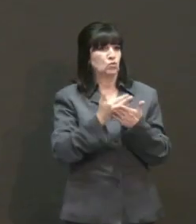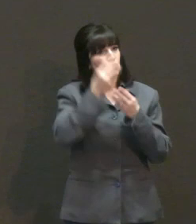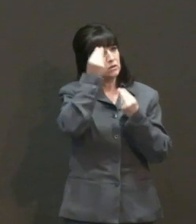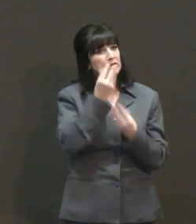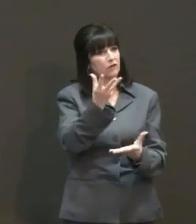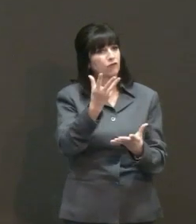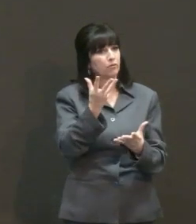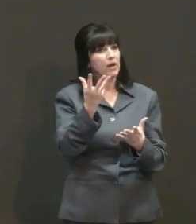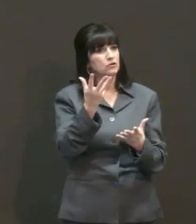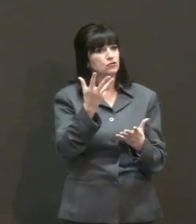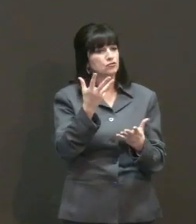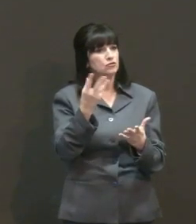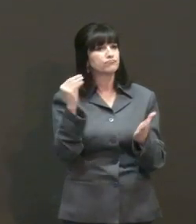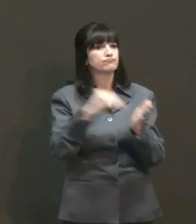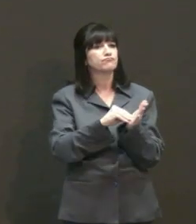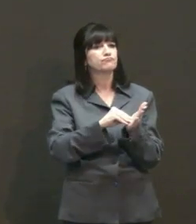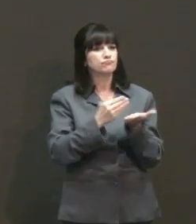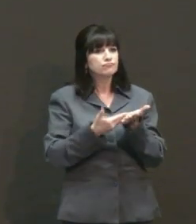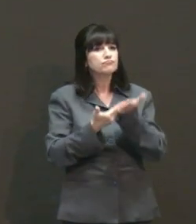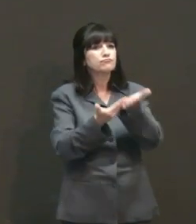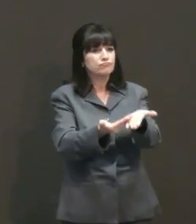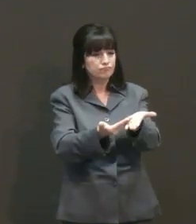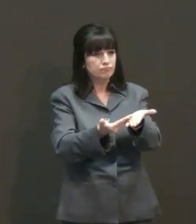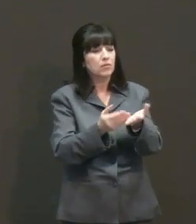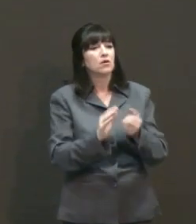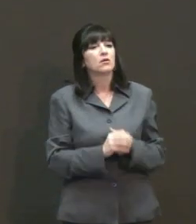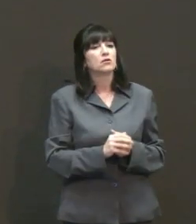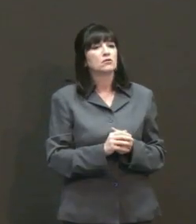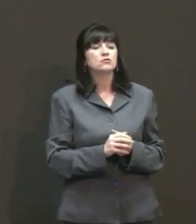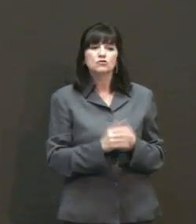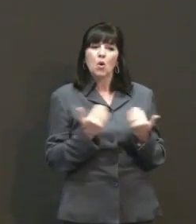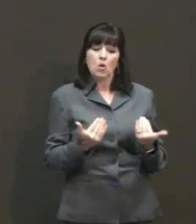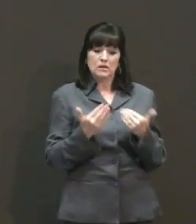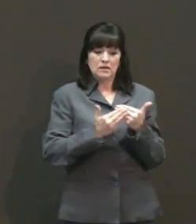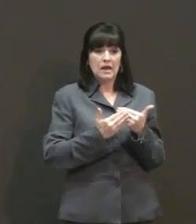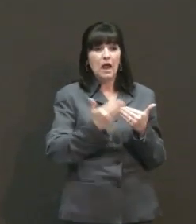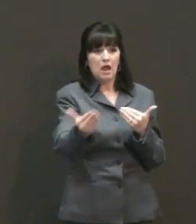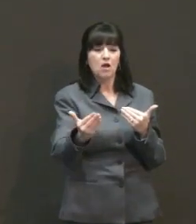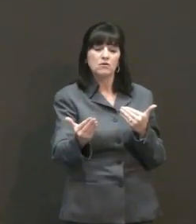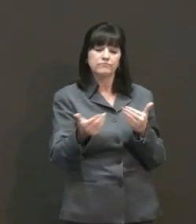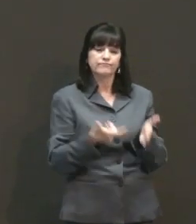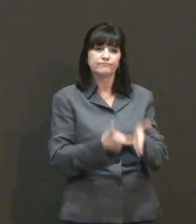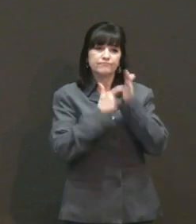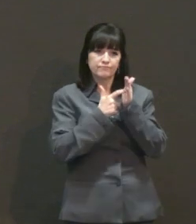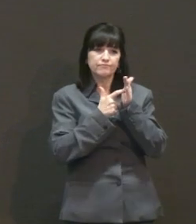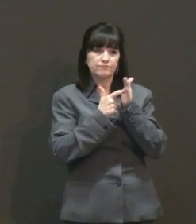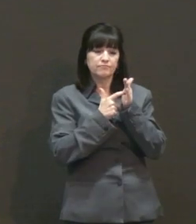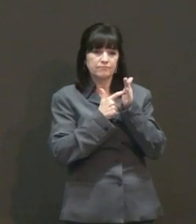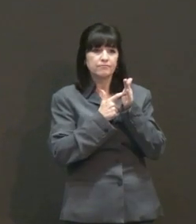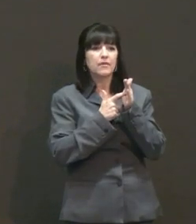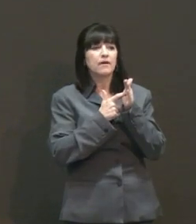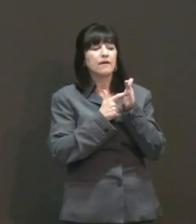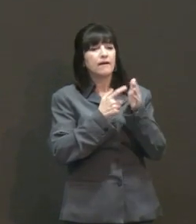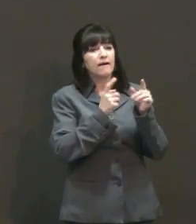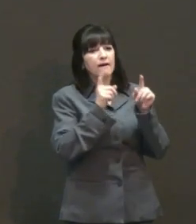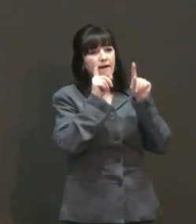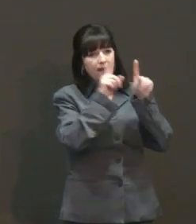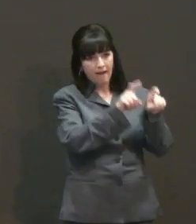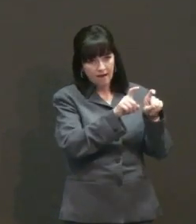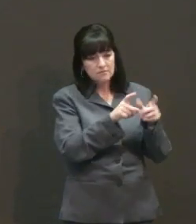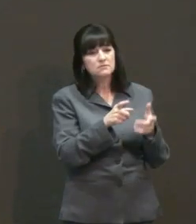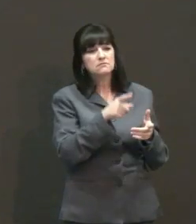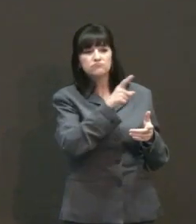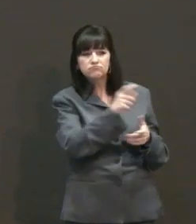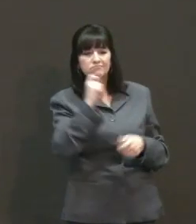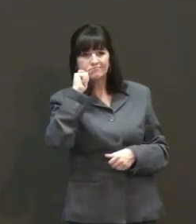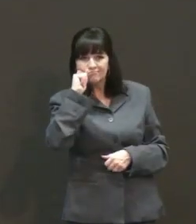So going forward, we will have this information to the extent that we can reconstruct it from tests being done. We will attempt to do